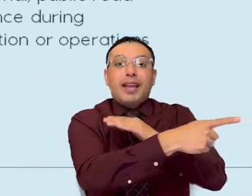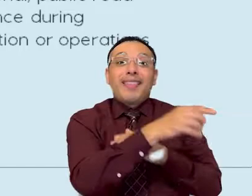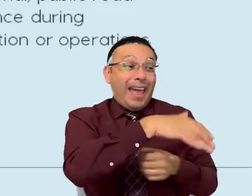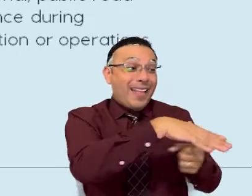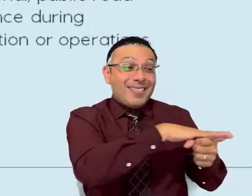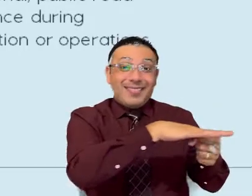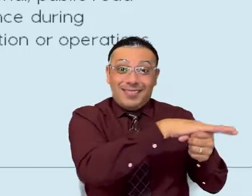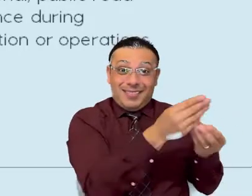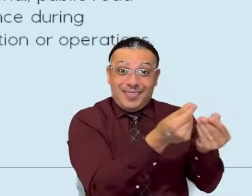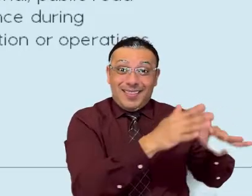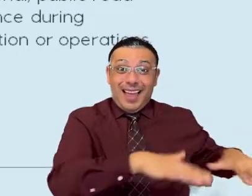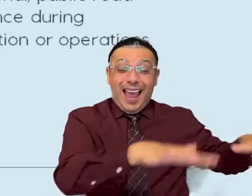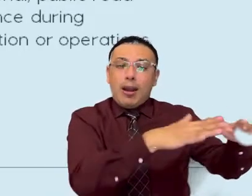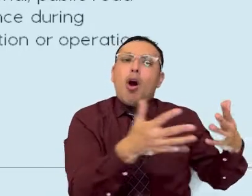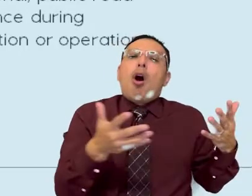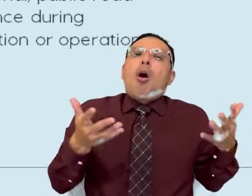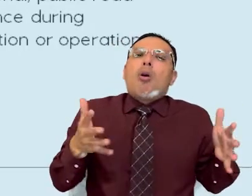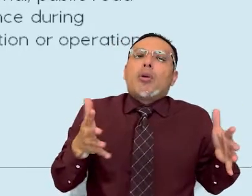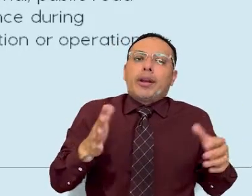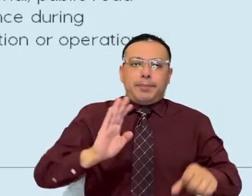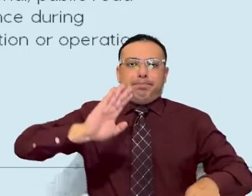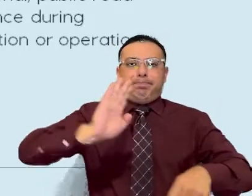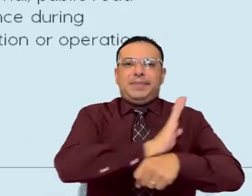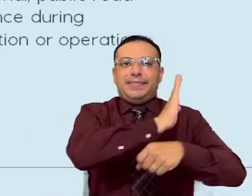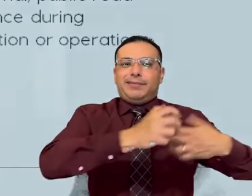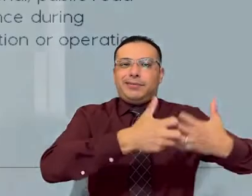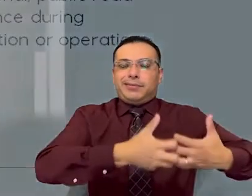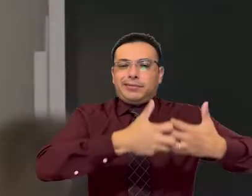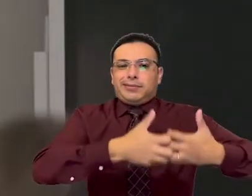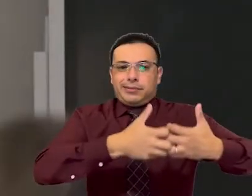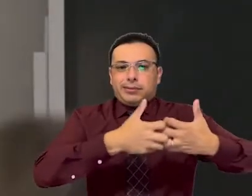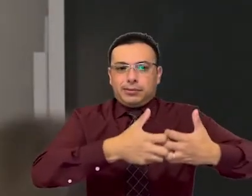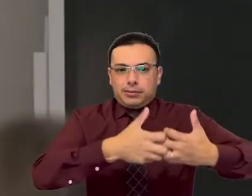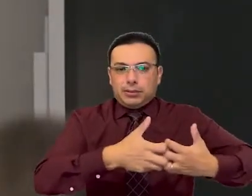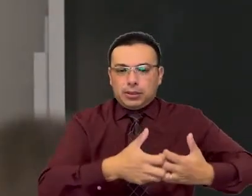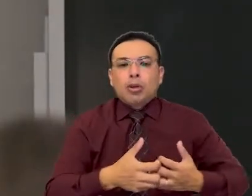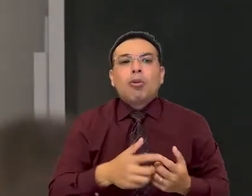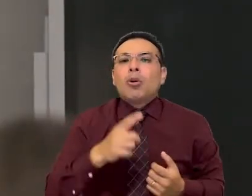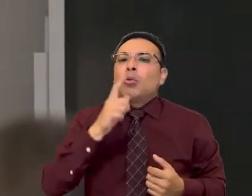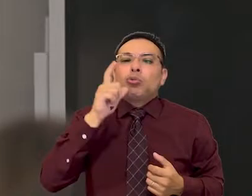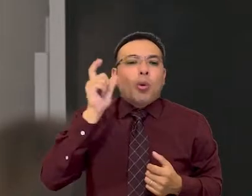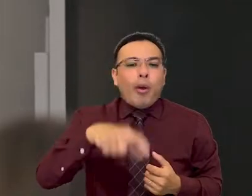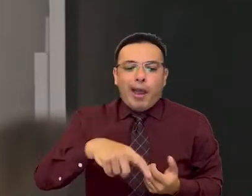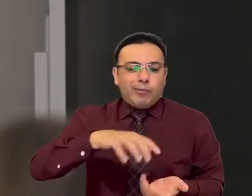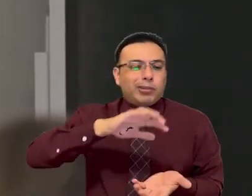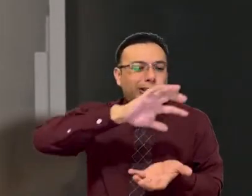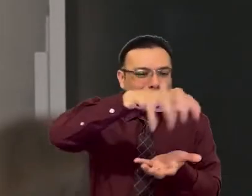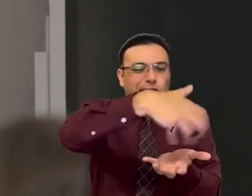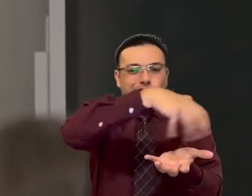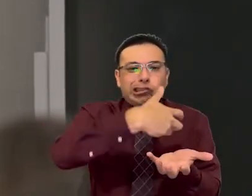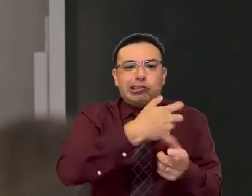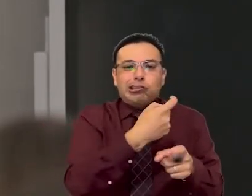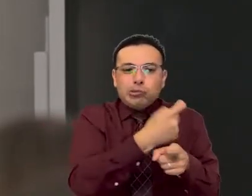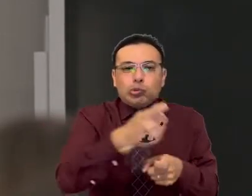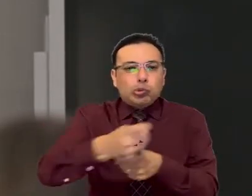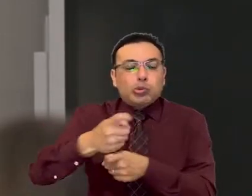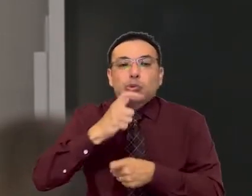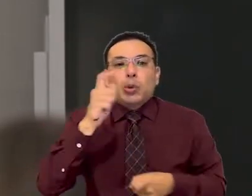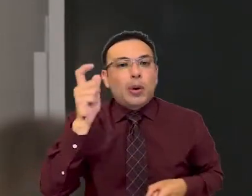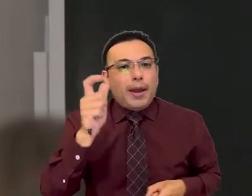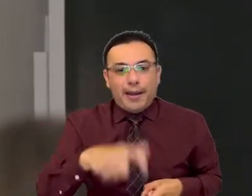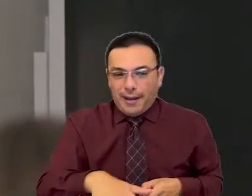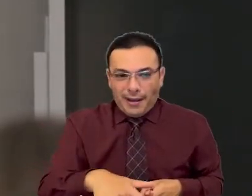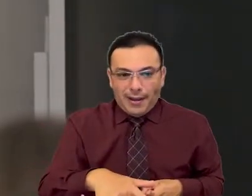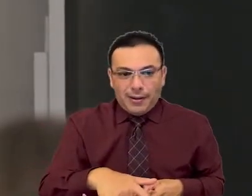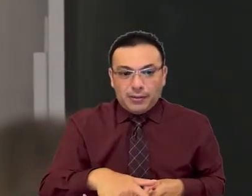will require minimal onshore routing to bring the power into the grid, as opposed to, say, coming in on Long Island